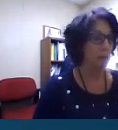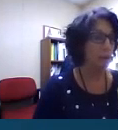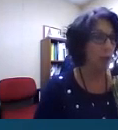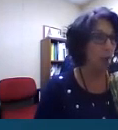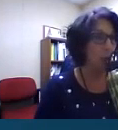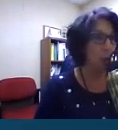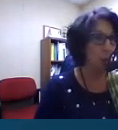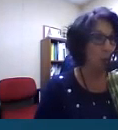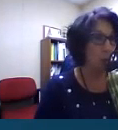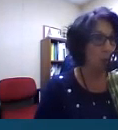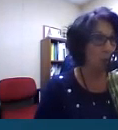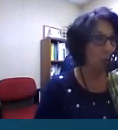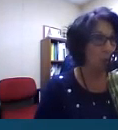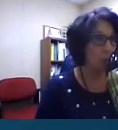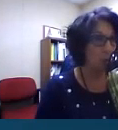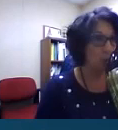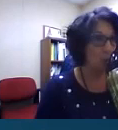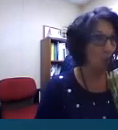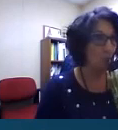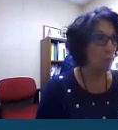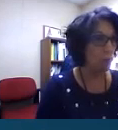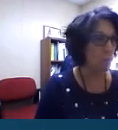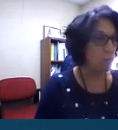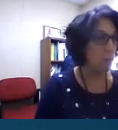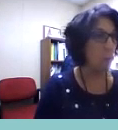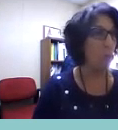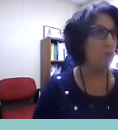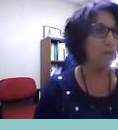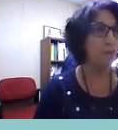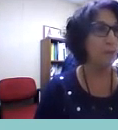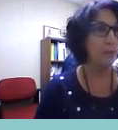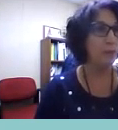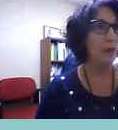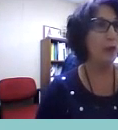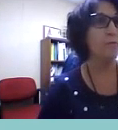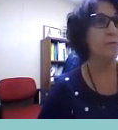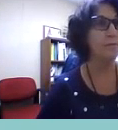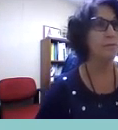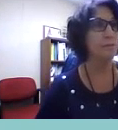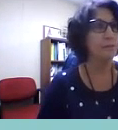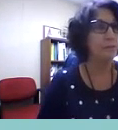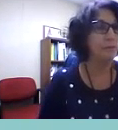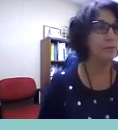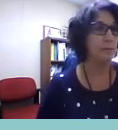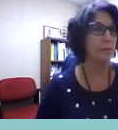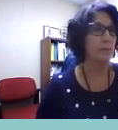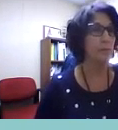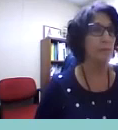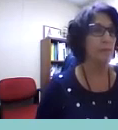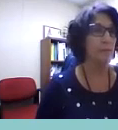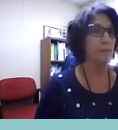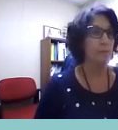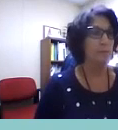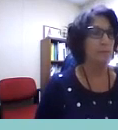strategies to confront their efforts in marketing and so on. But we know that Big Tobacco gave about $75,000